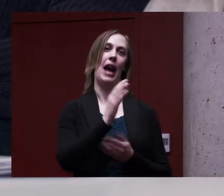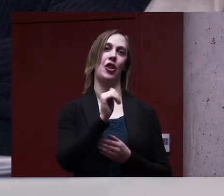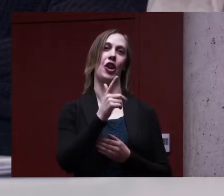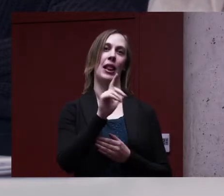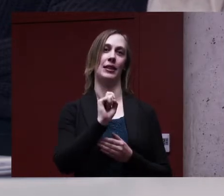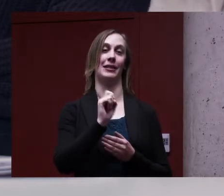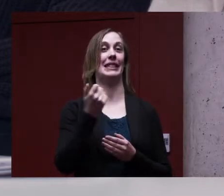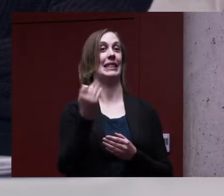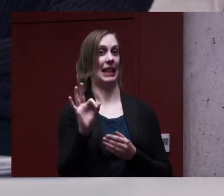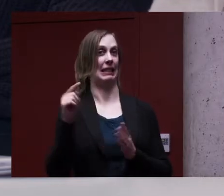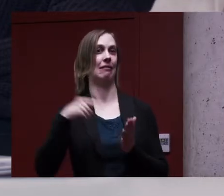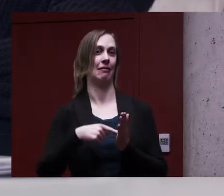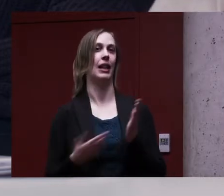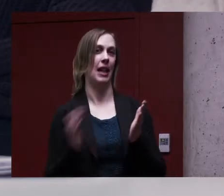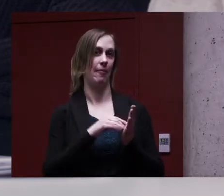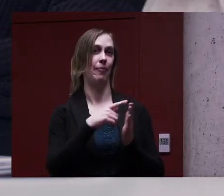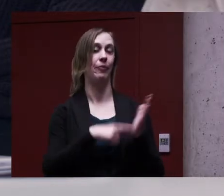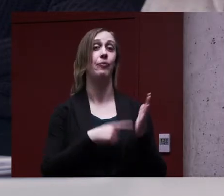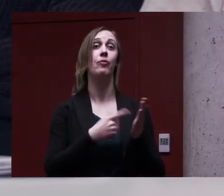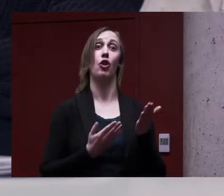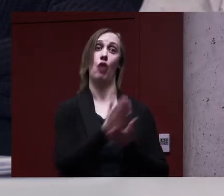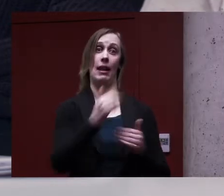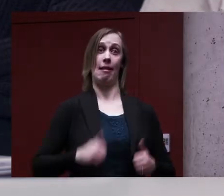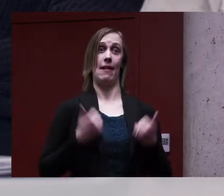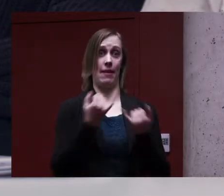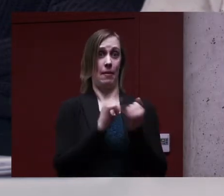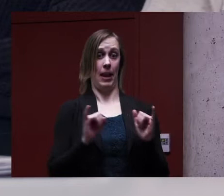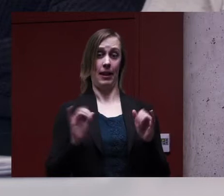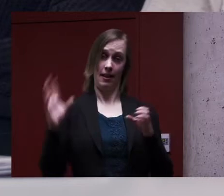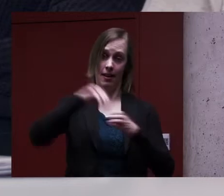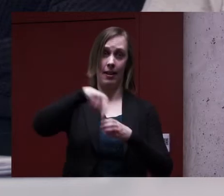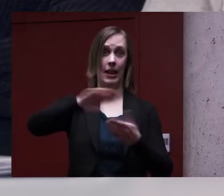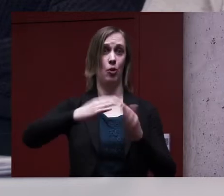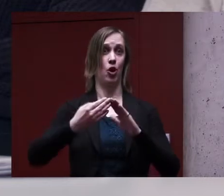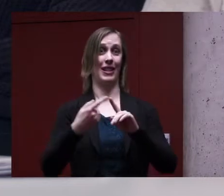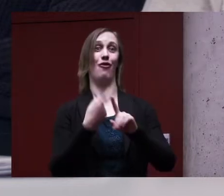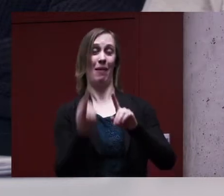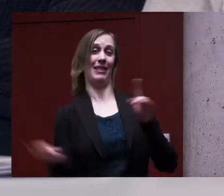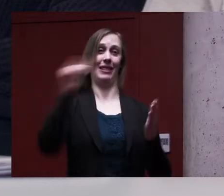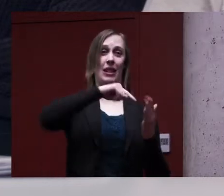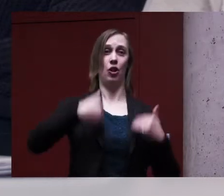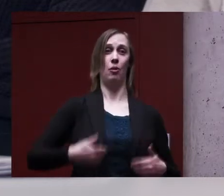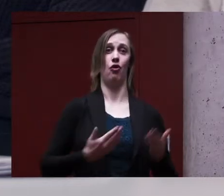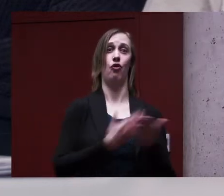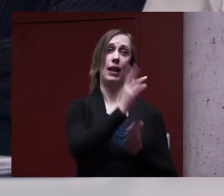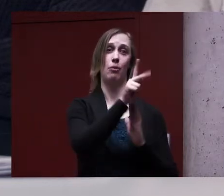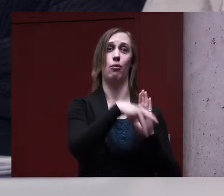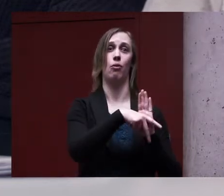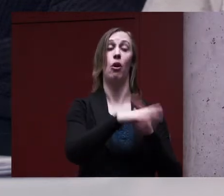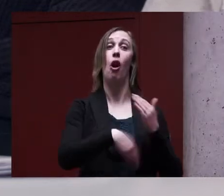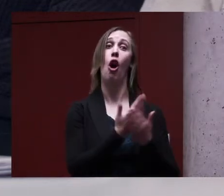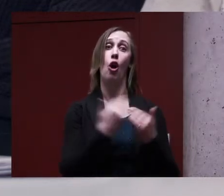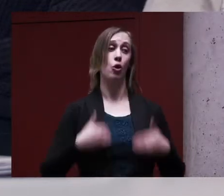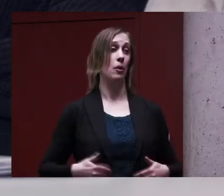to live independently and be included in the community emanates from the core human rights principle that all humans are born